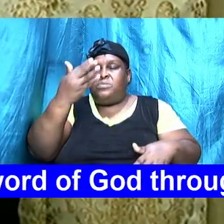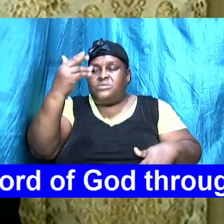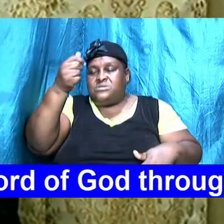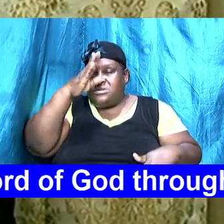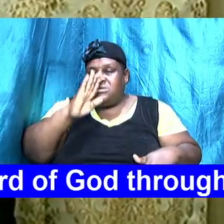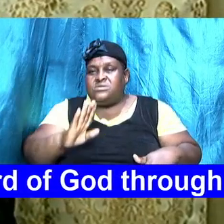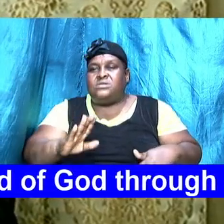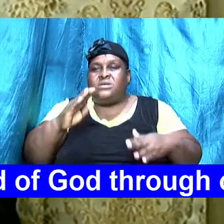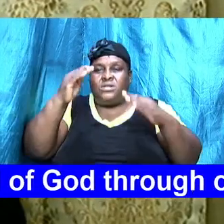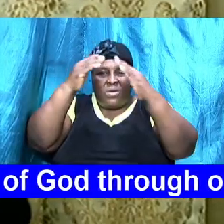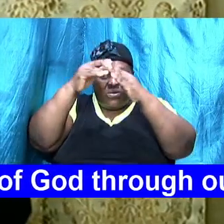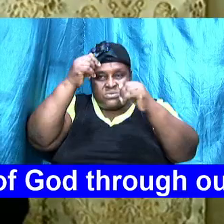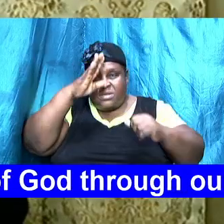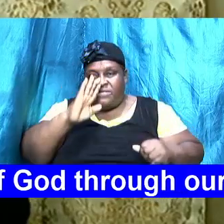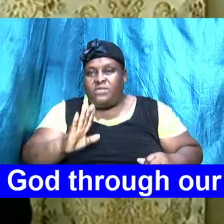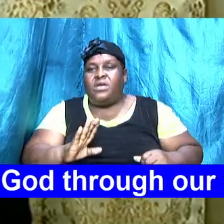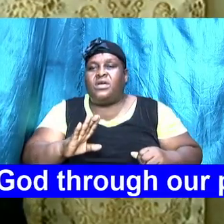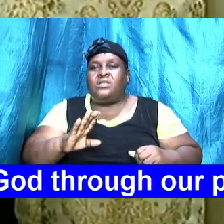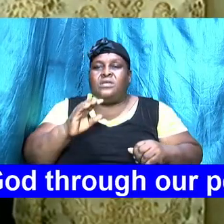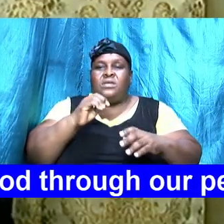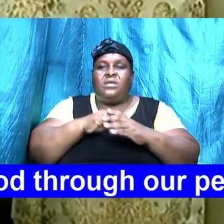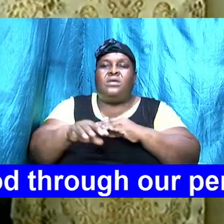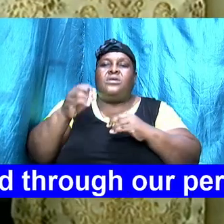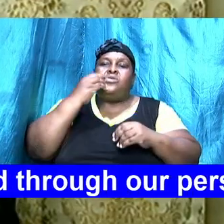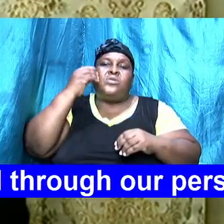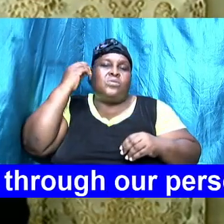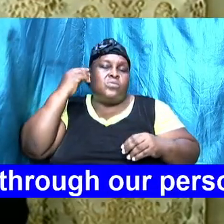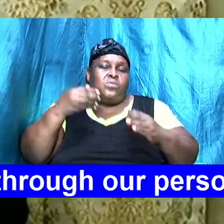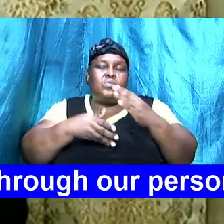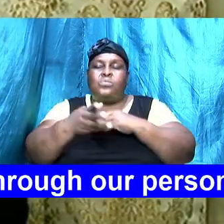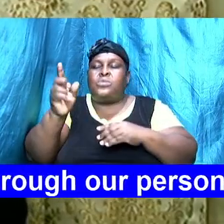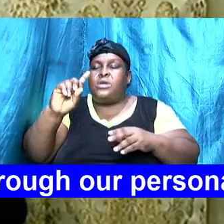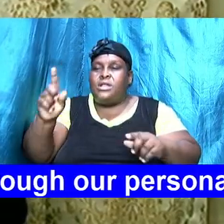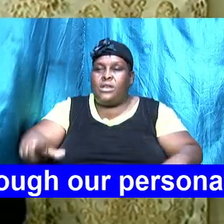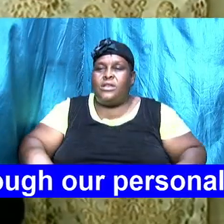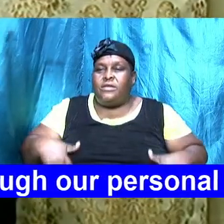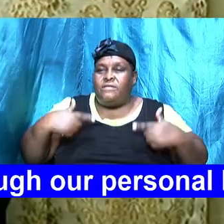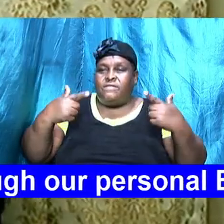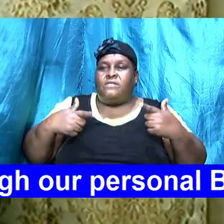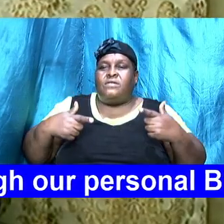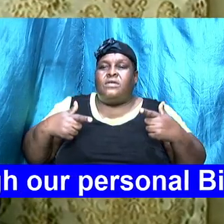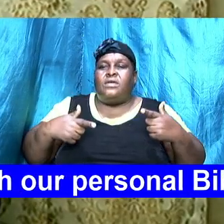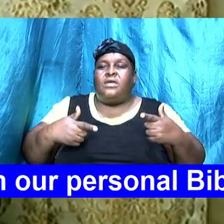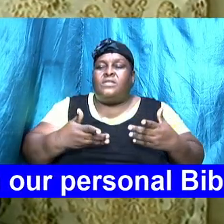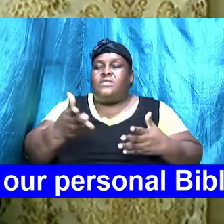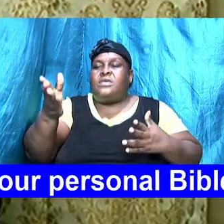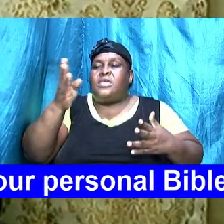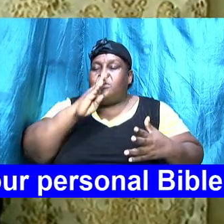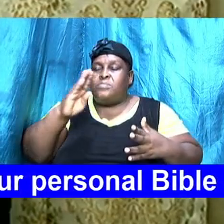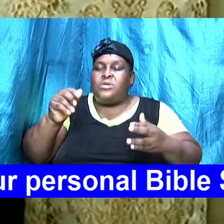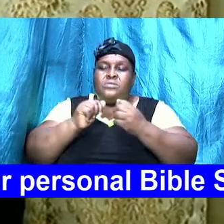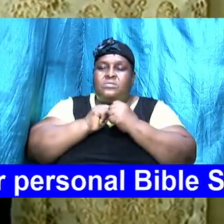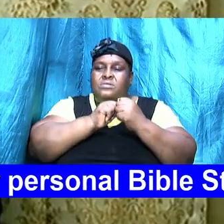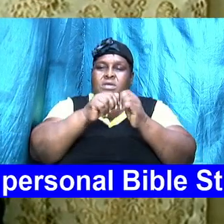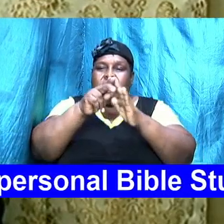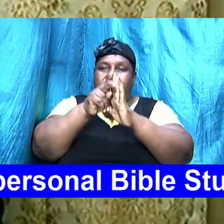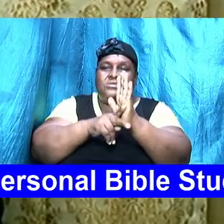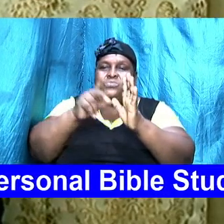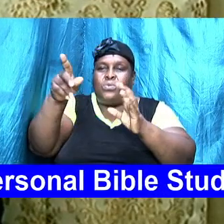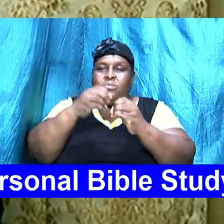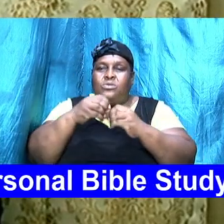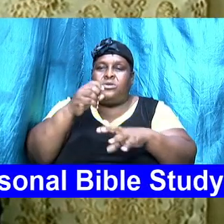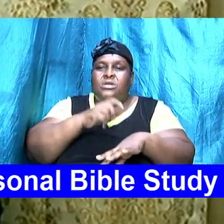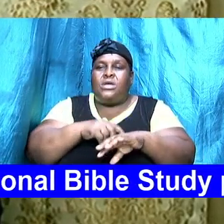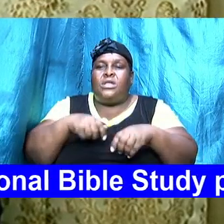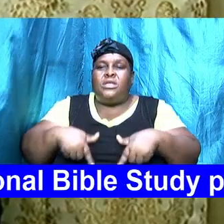God, in the house of God, in the home where they live, and there can be togetherness one more time. Let it happen,